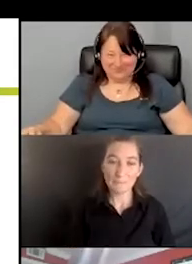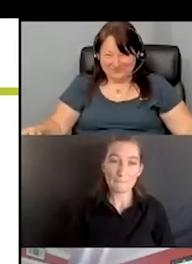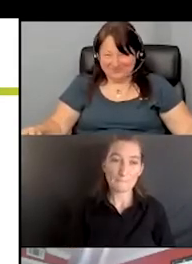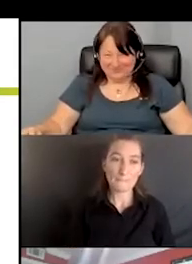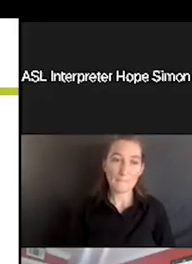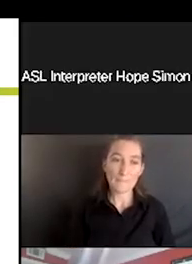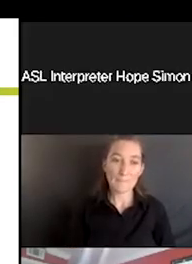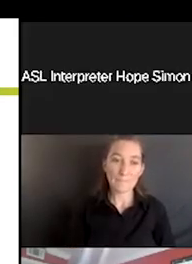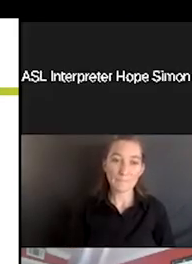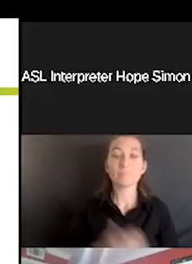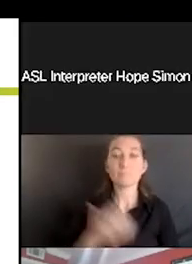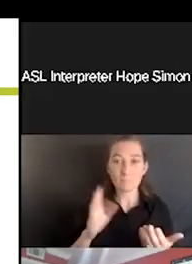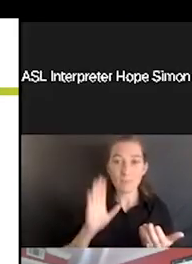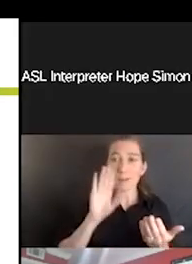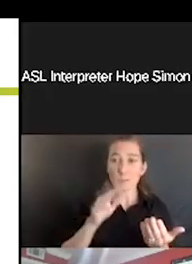and everything.